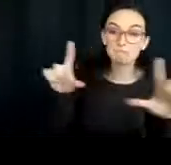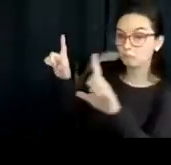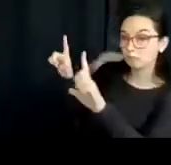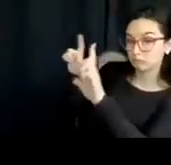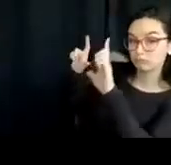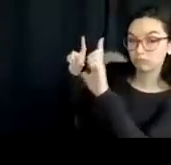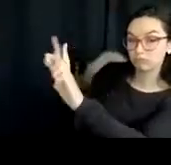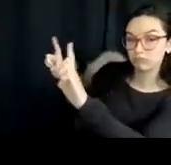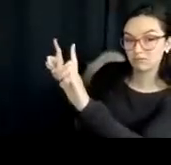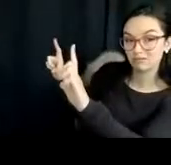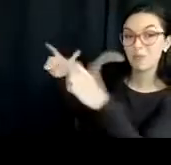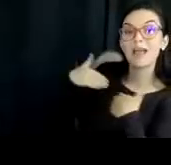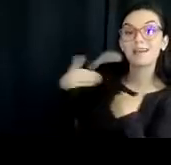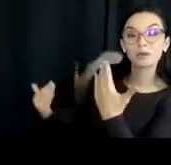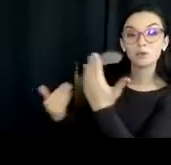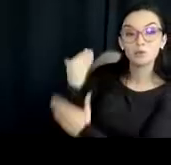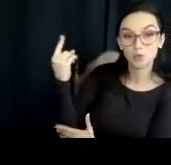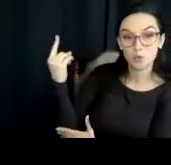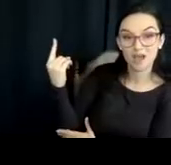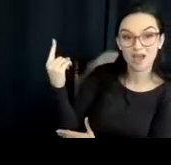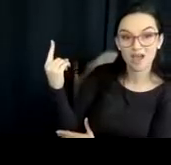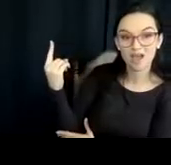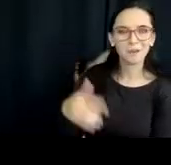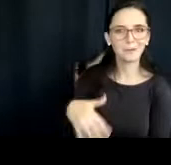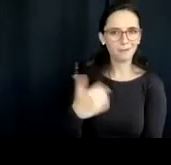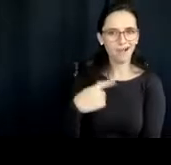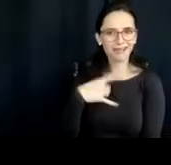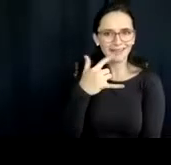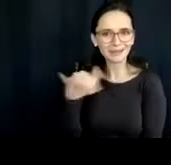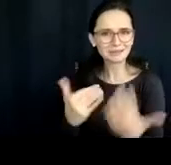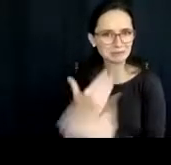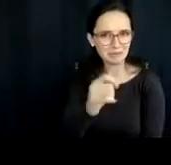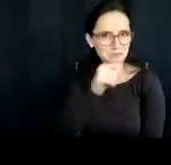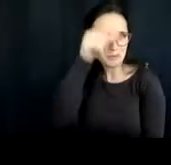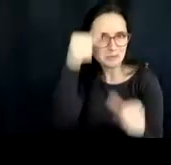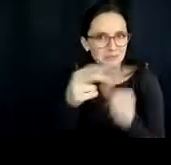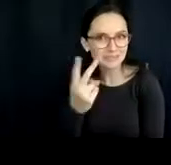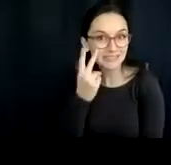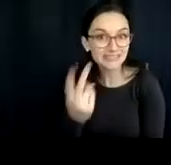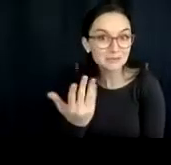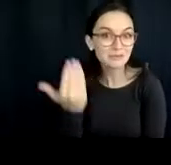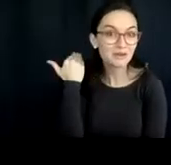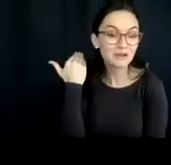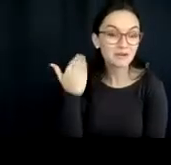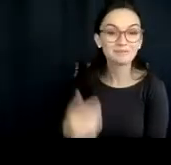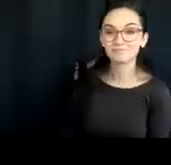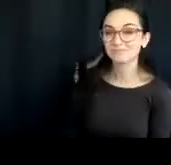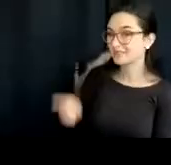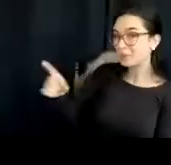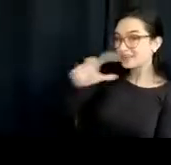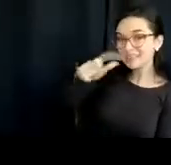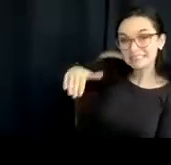a new video board. That looks new. I don't recall seeing that. Year. No, we haven't even had a game with